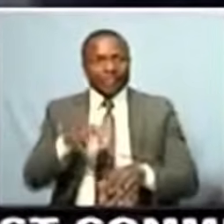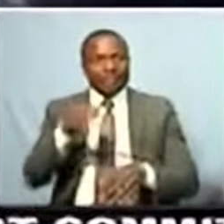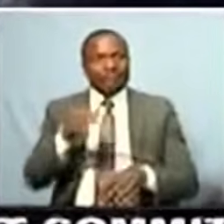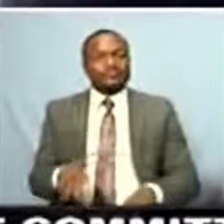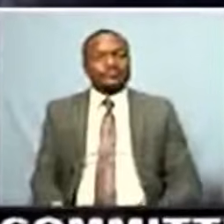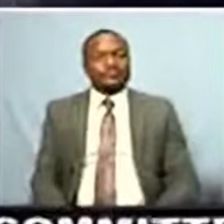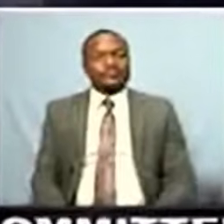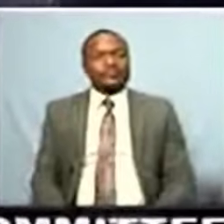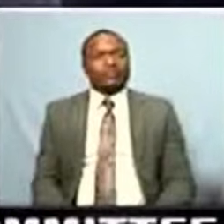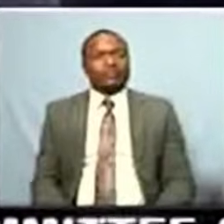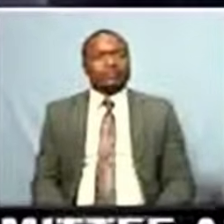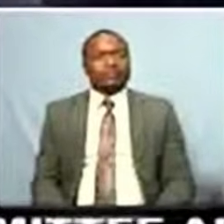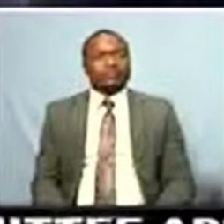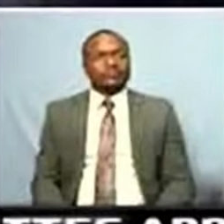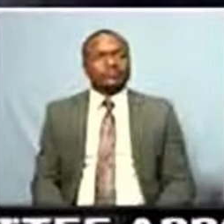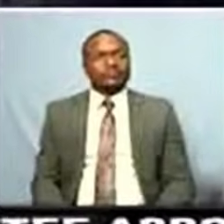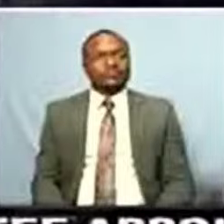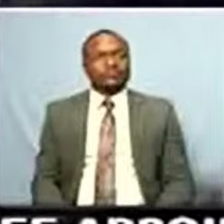effectively